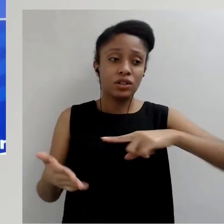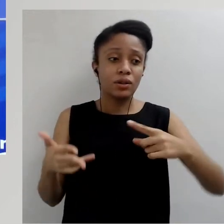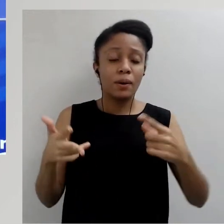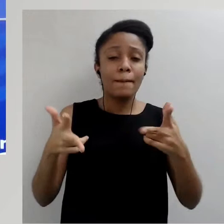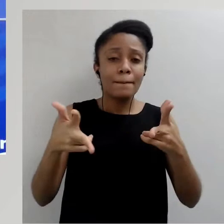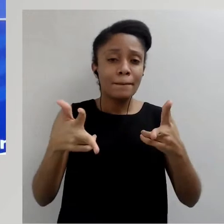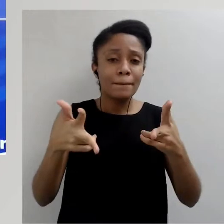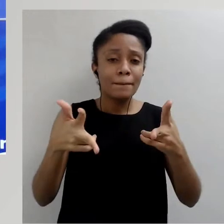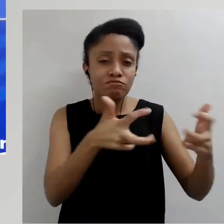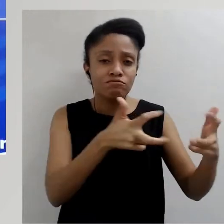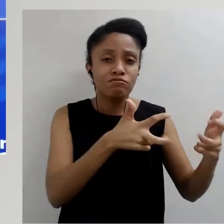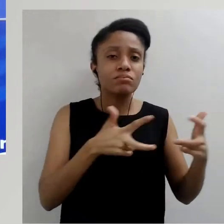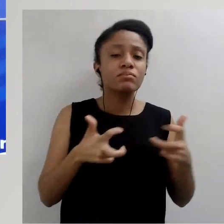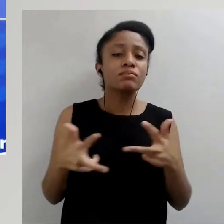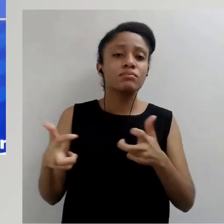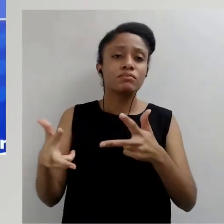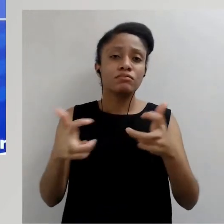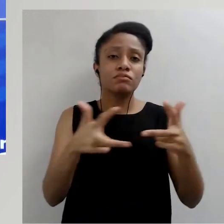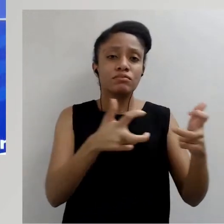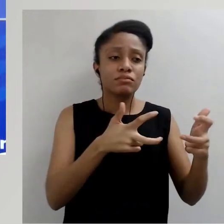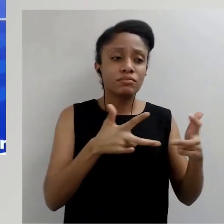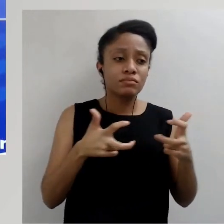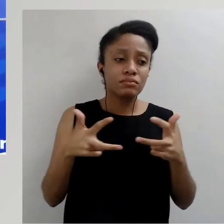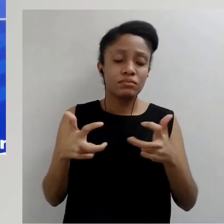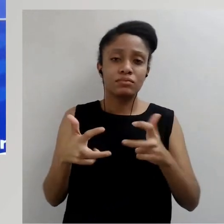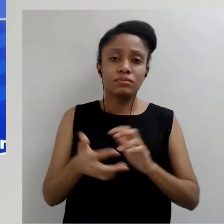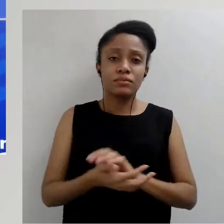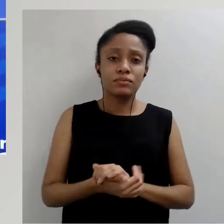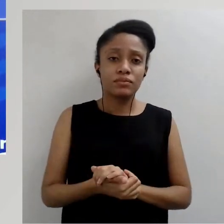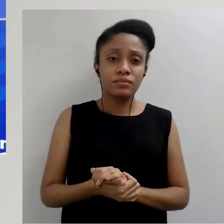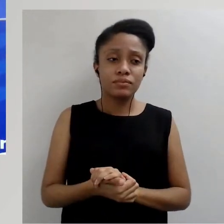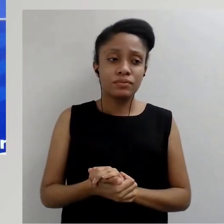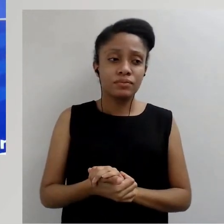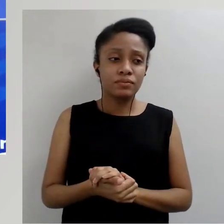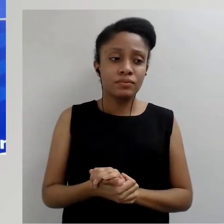your printing service,